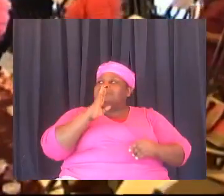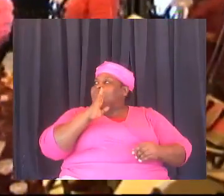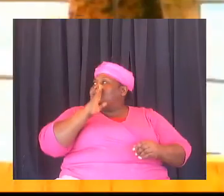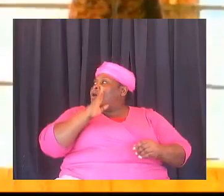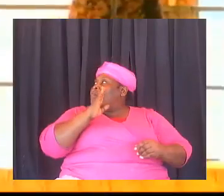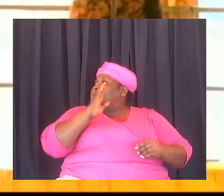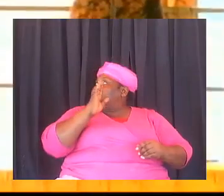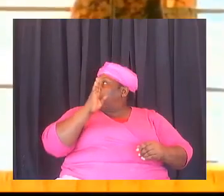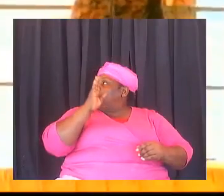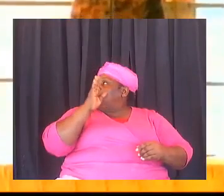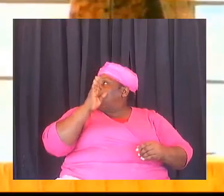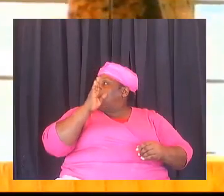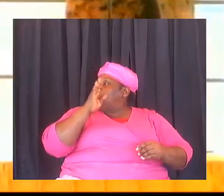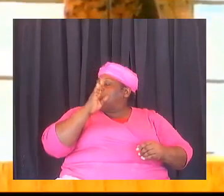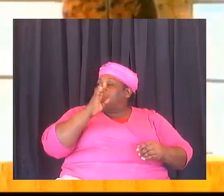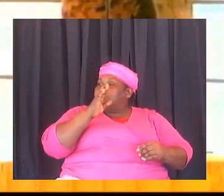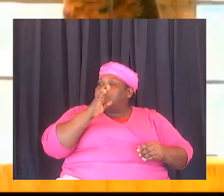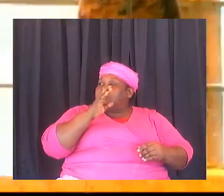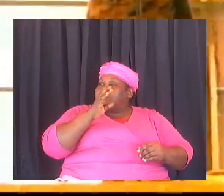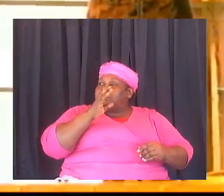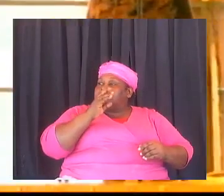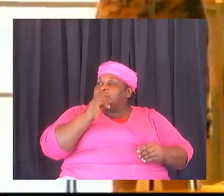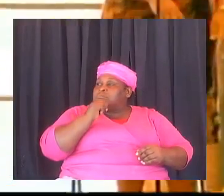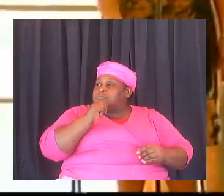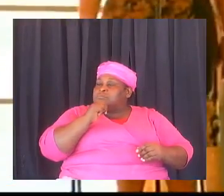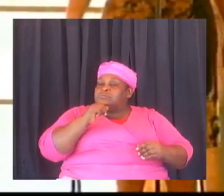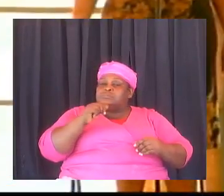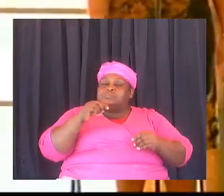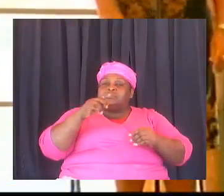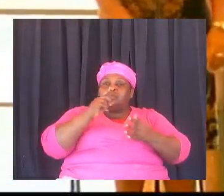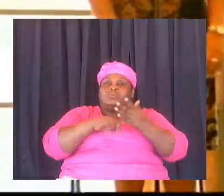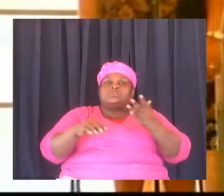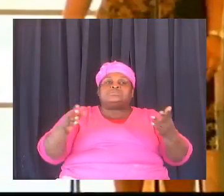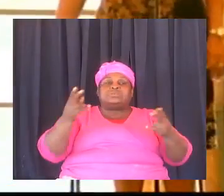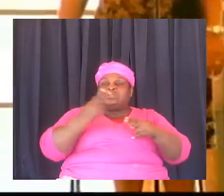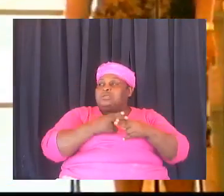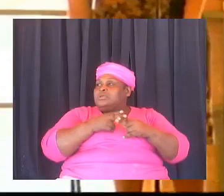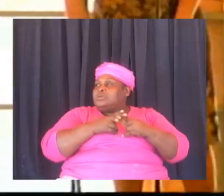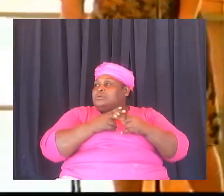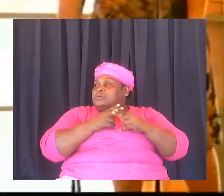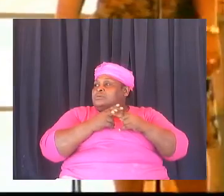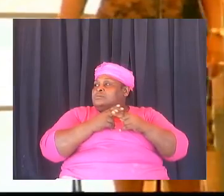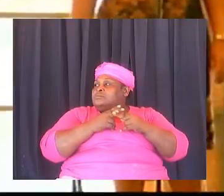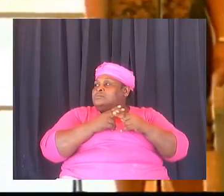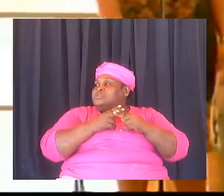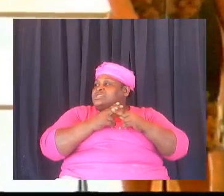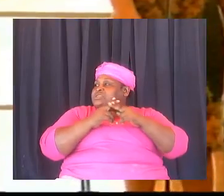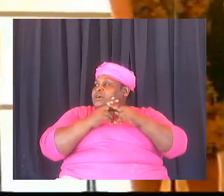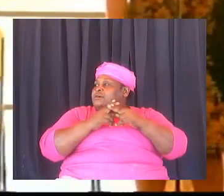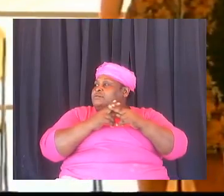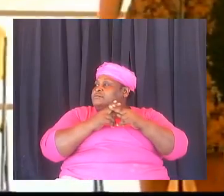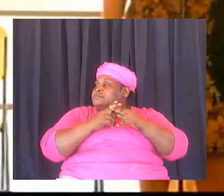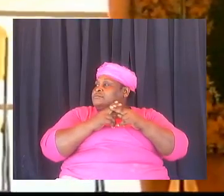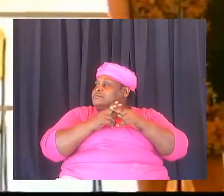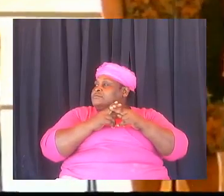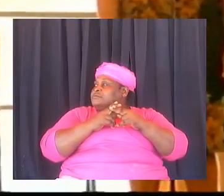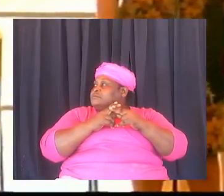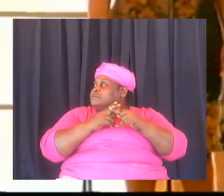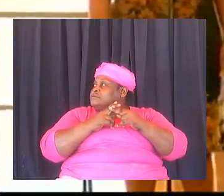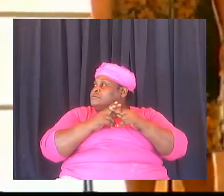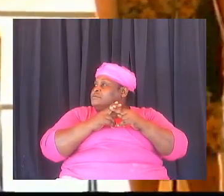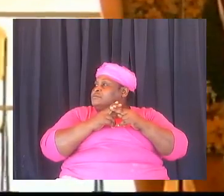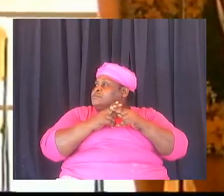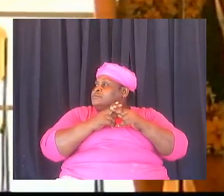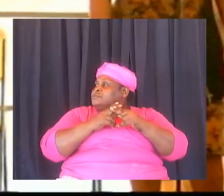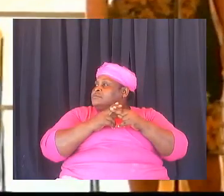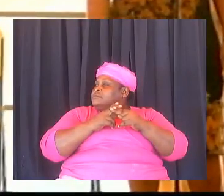more time. What is his name? Praise God, praise God. We are